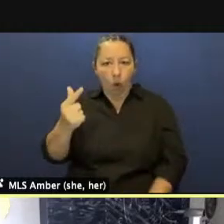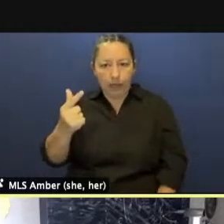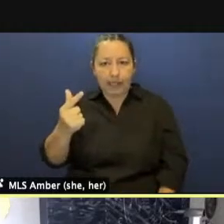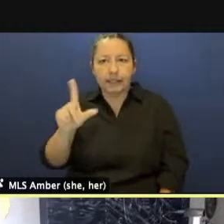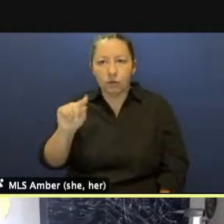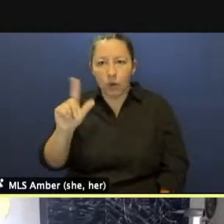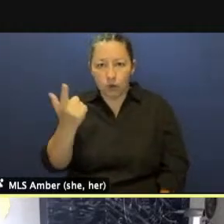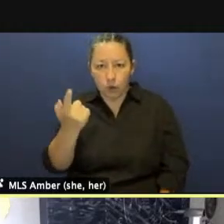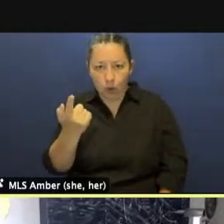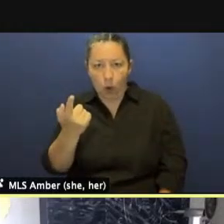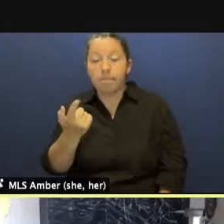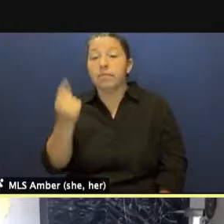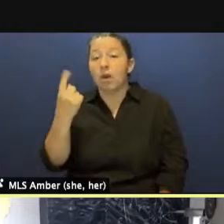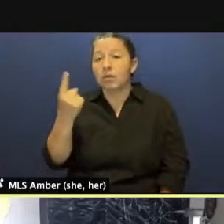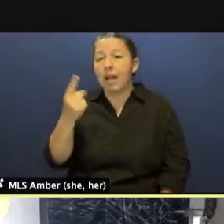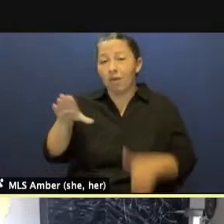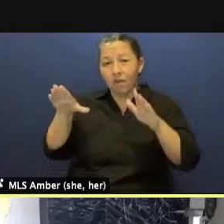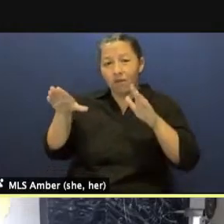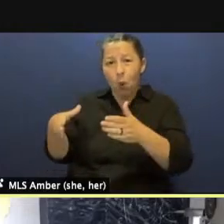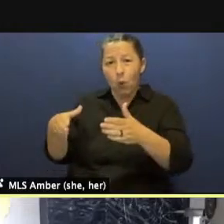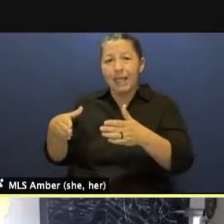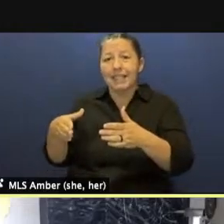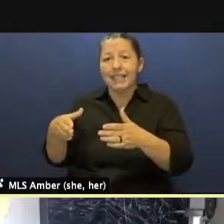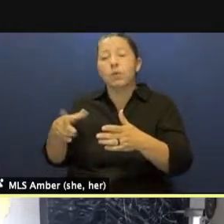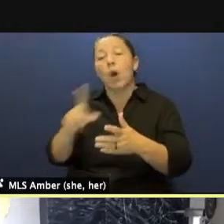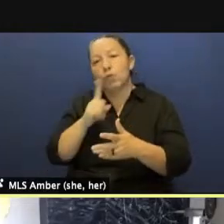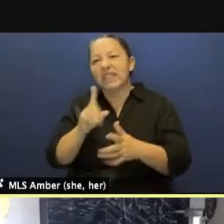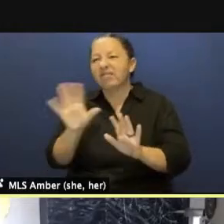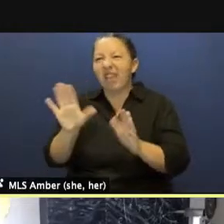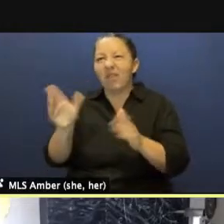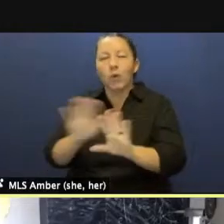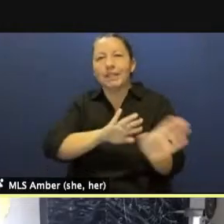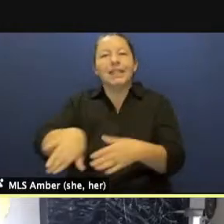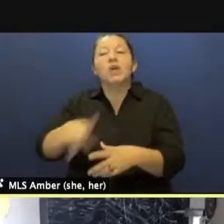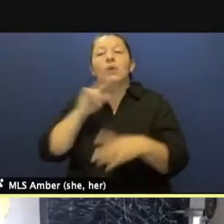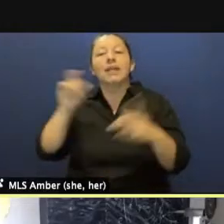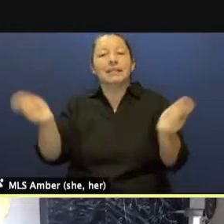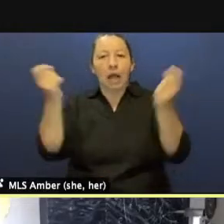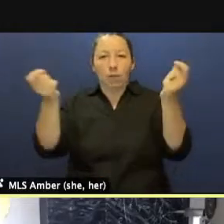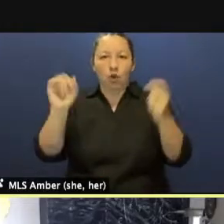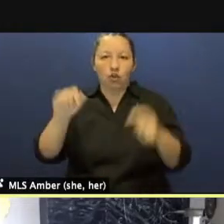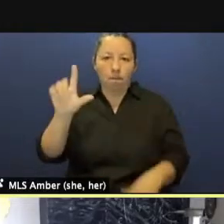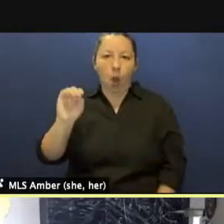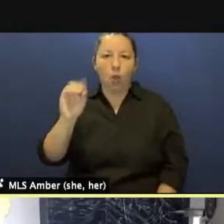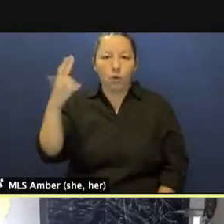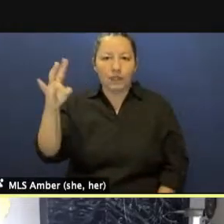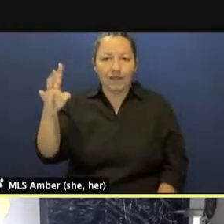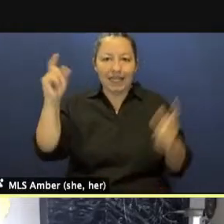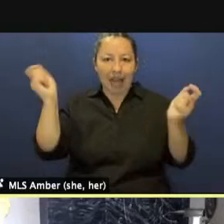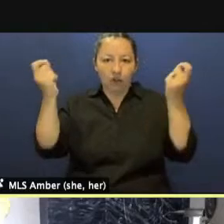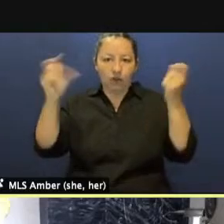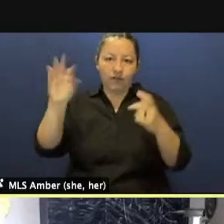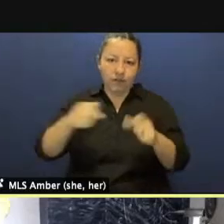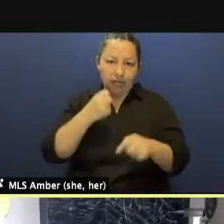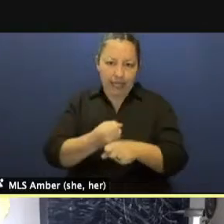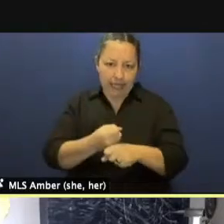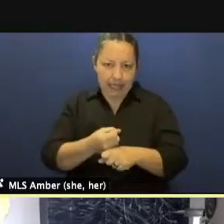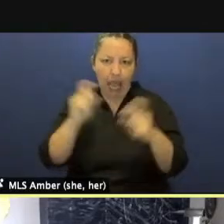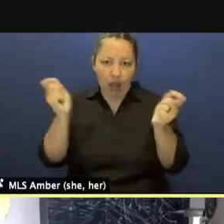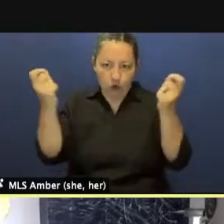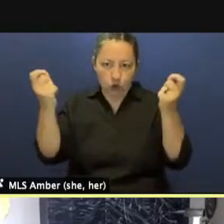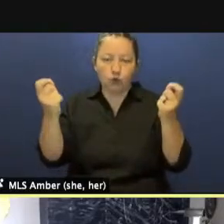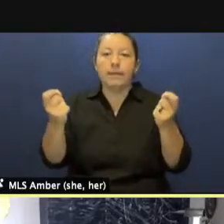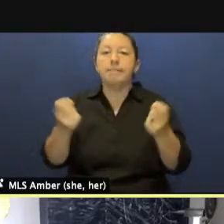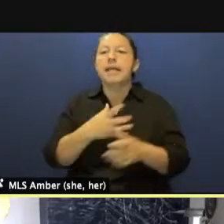focus upon, or is in celebration of Apollo 17 anniversary, 50th anniversary, and